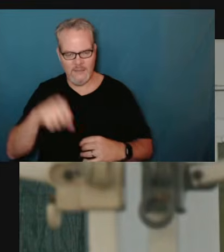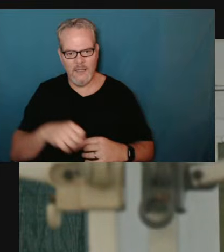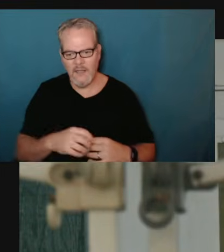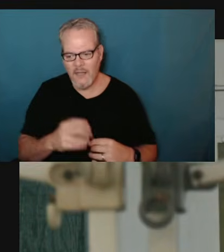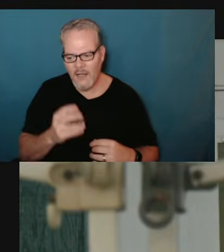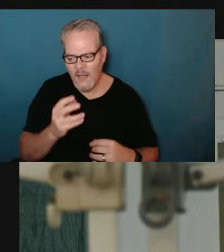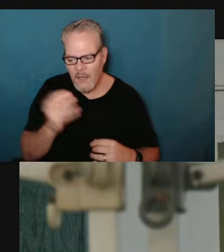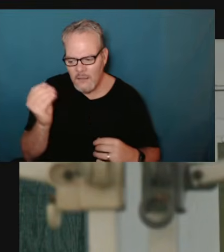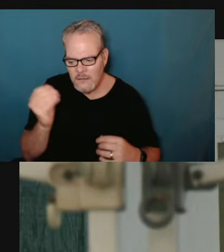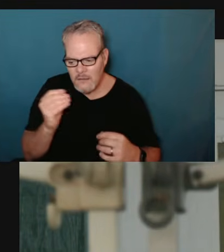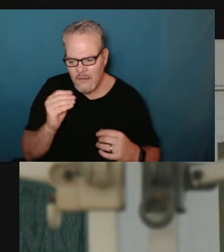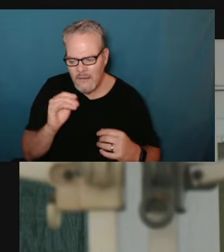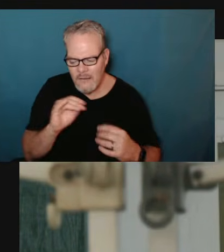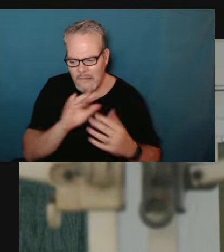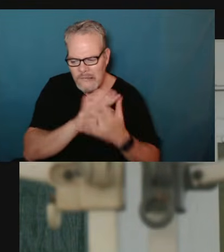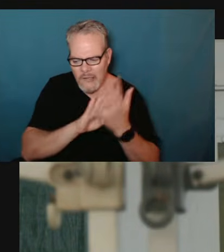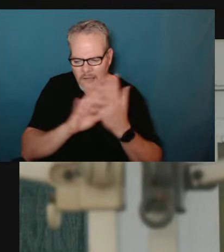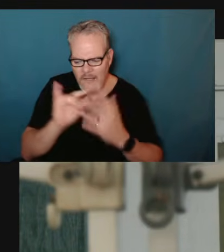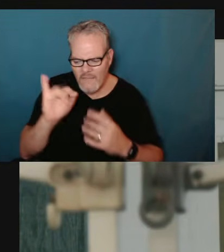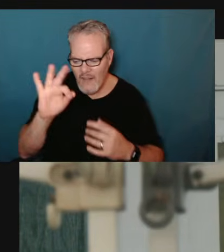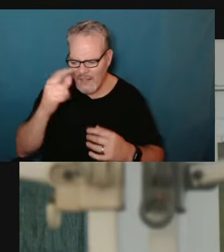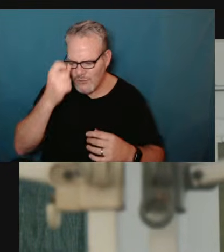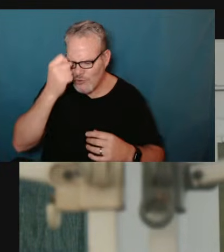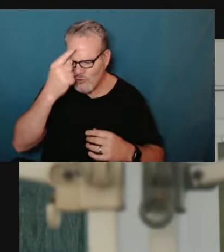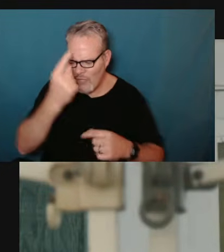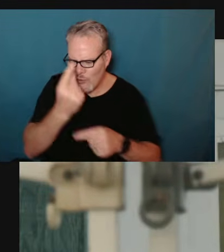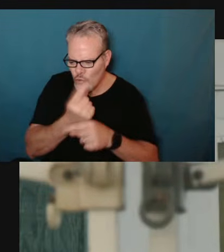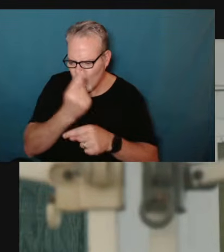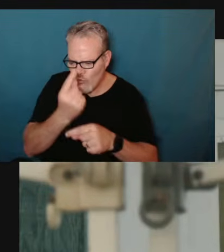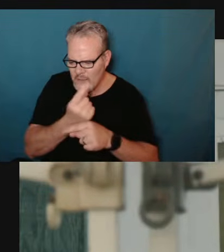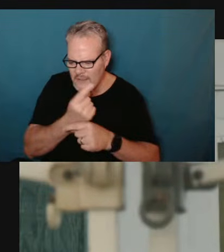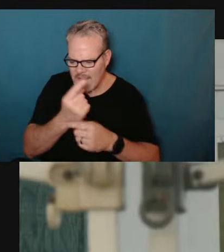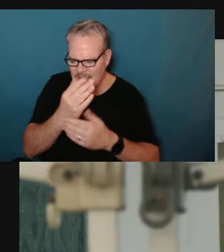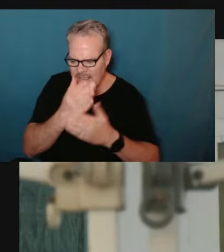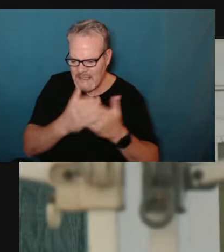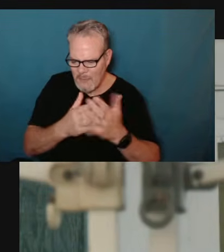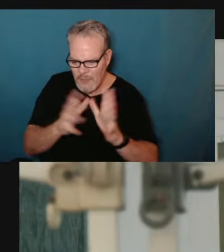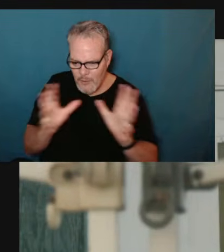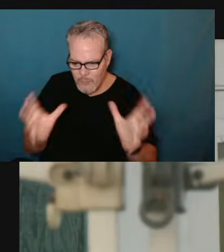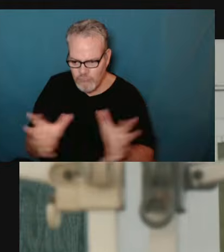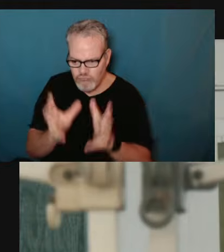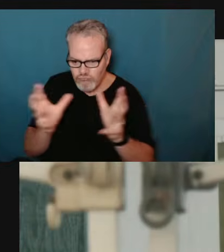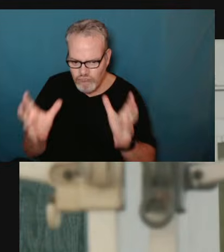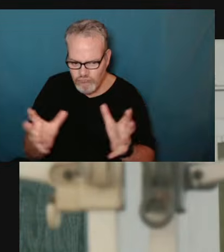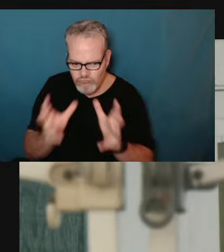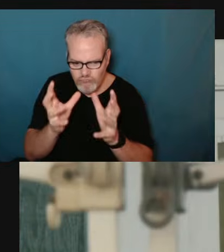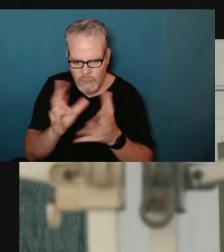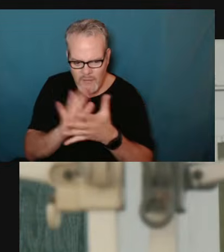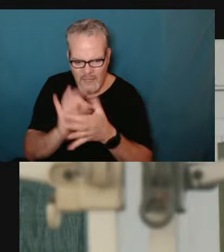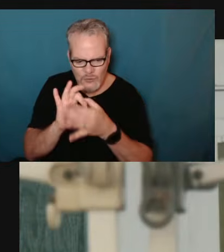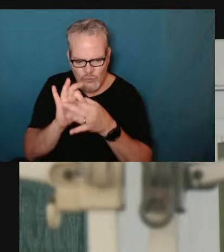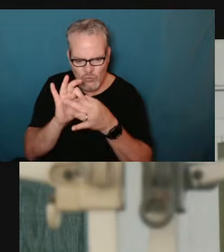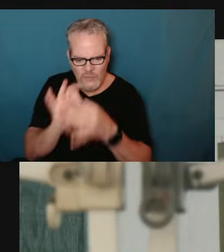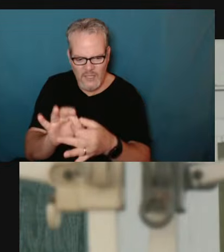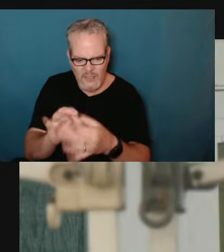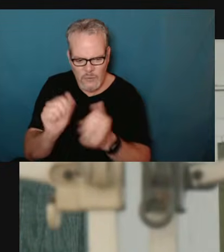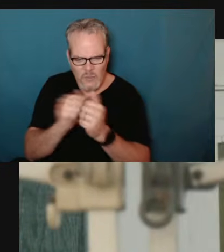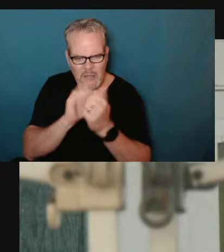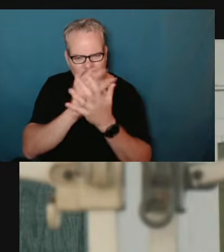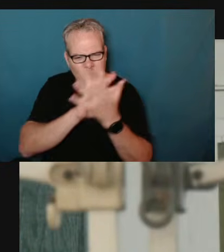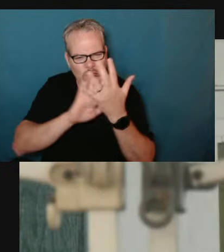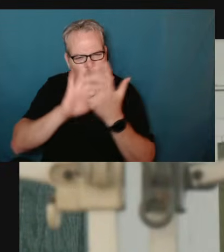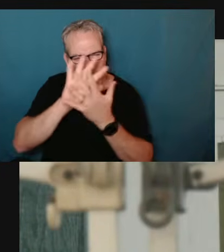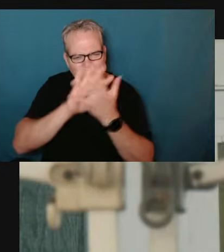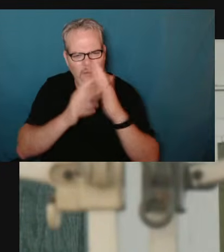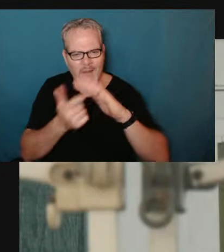if I understand correctly, the kind of the grease behind the movement is layers of ash between the lava. So